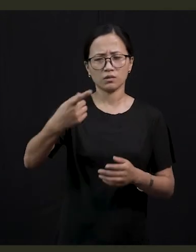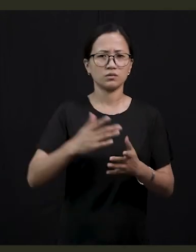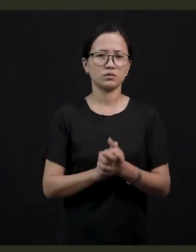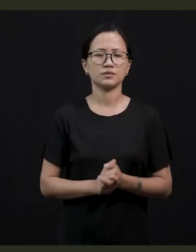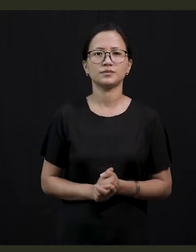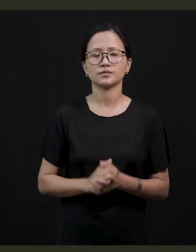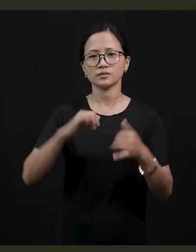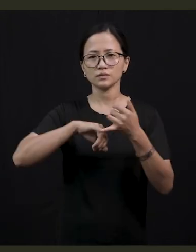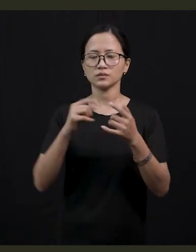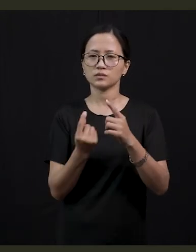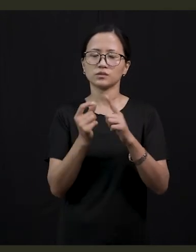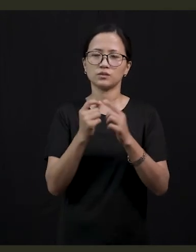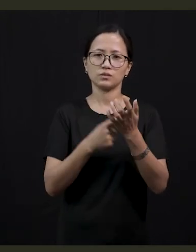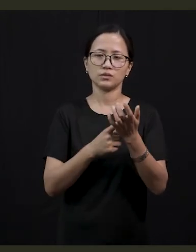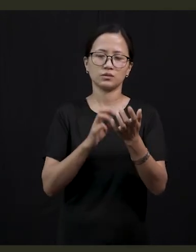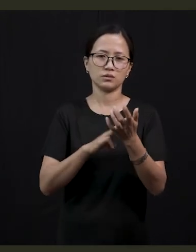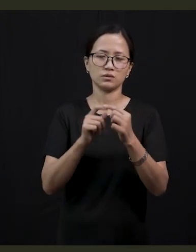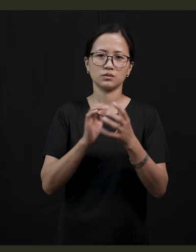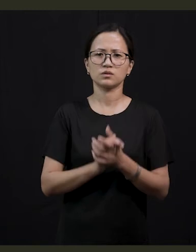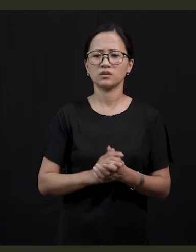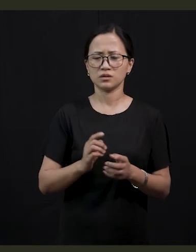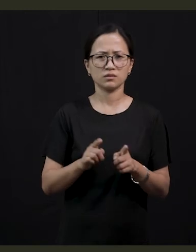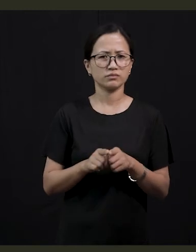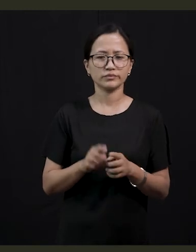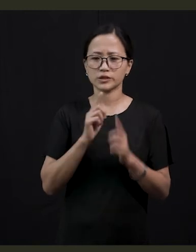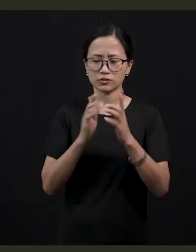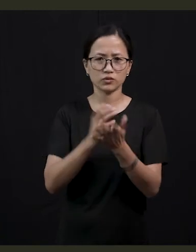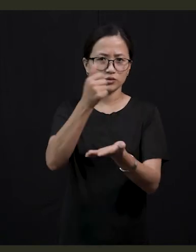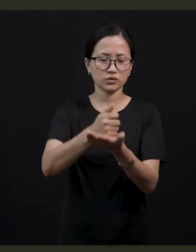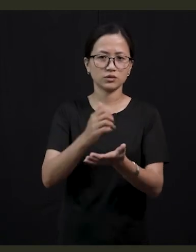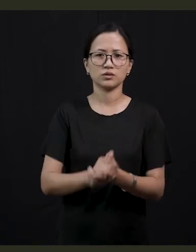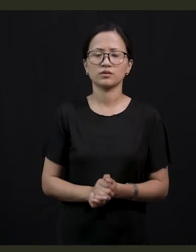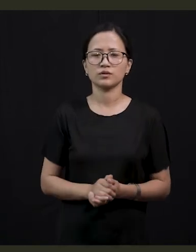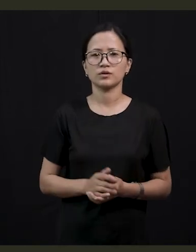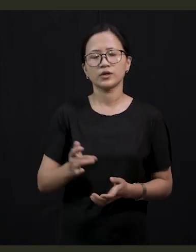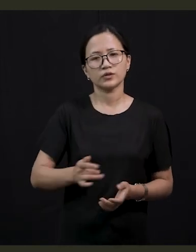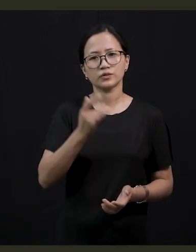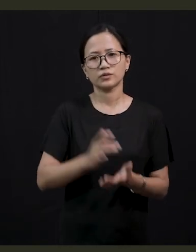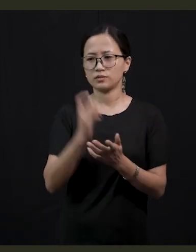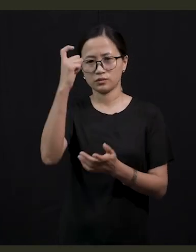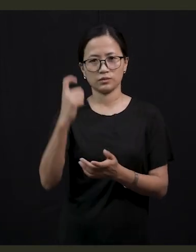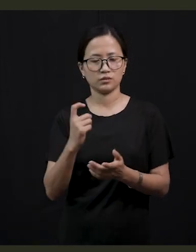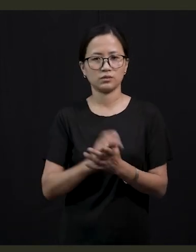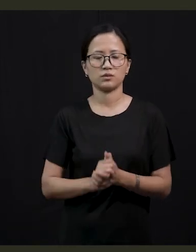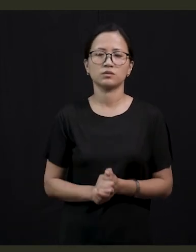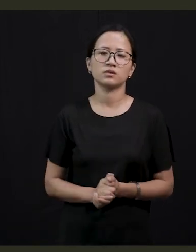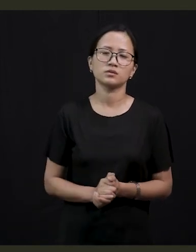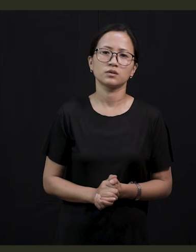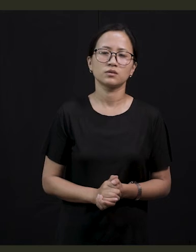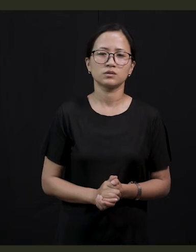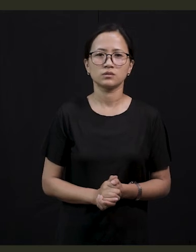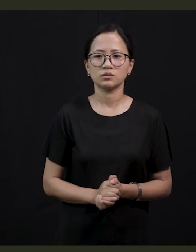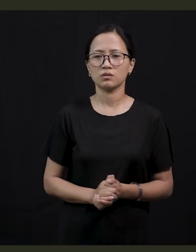that the Supreme Court would interfere and intervene in the High Court decision, but if it feels that there is a need, it